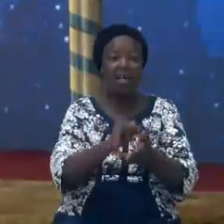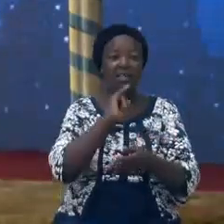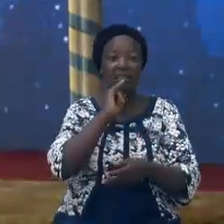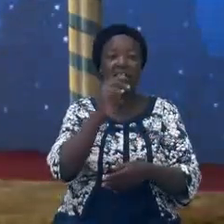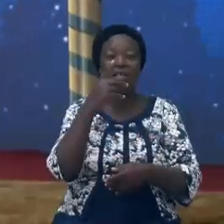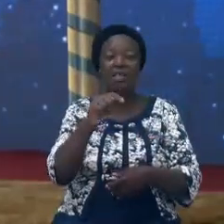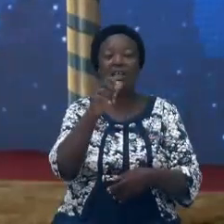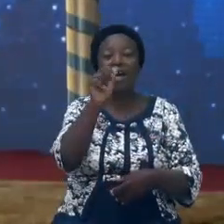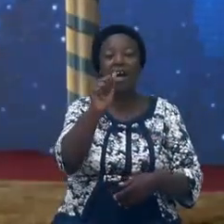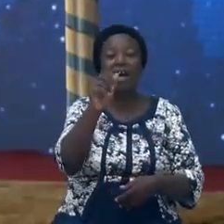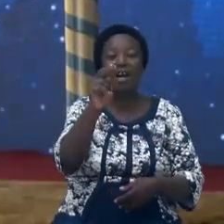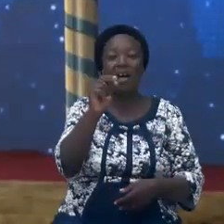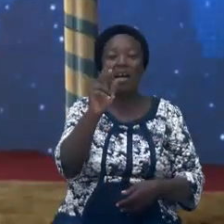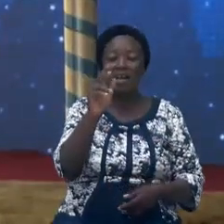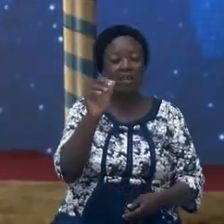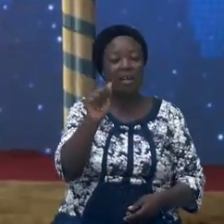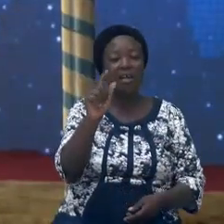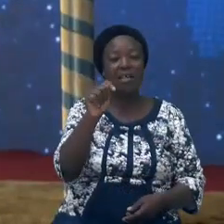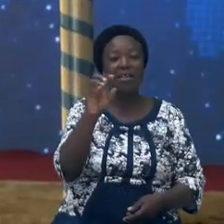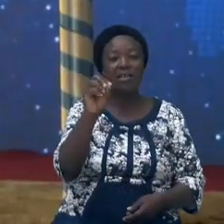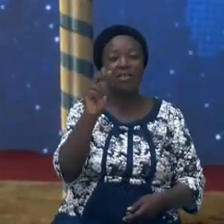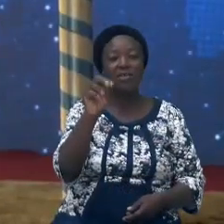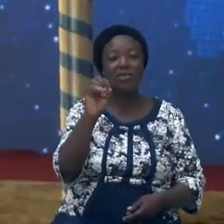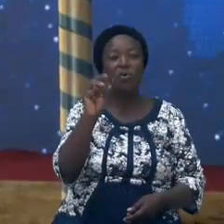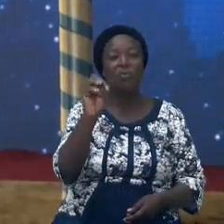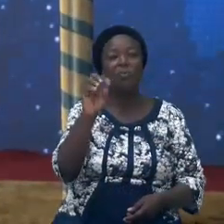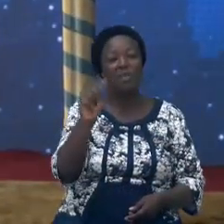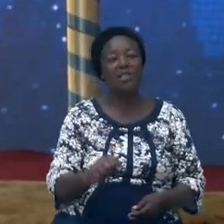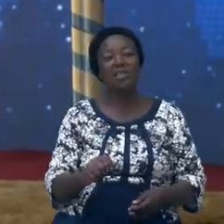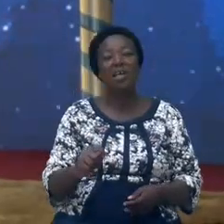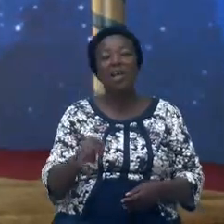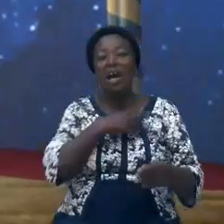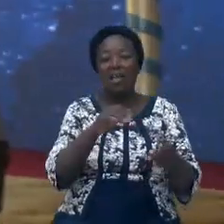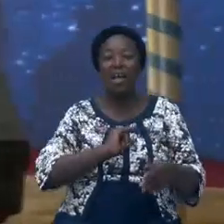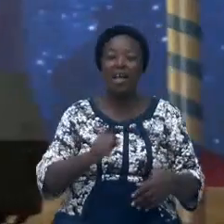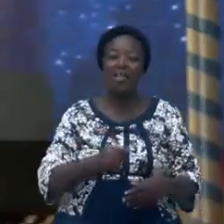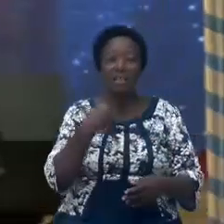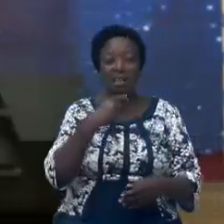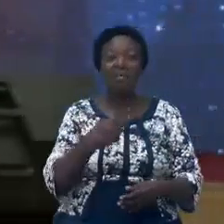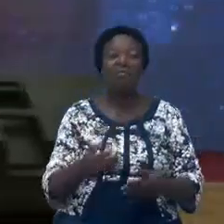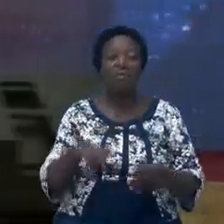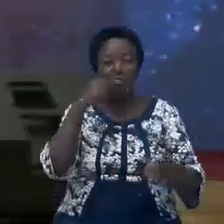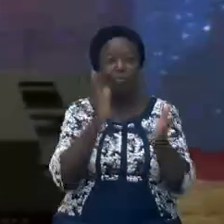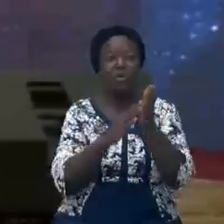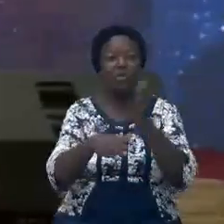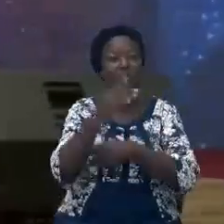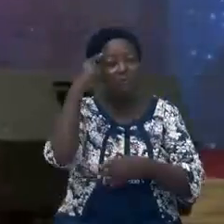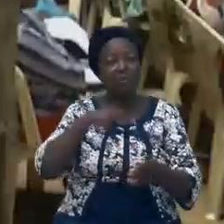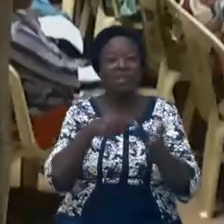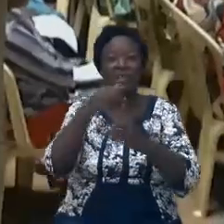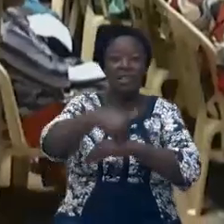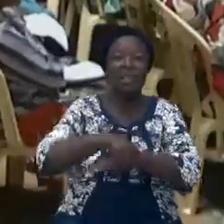That is the atonement. And thank God, congratulations to you tonight. It is finished for